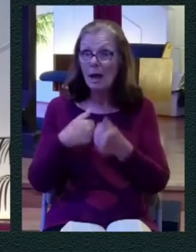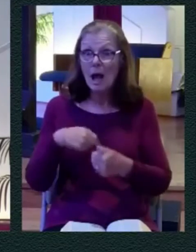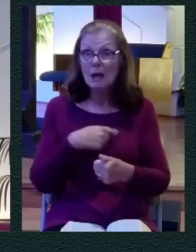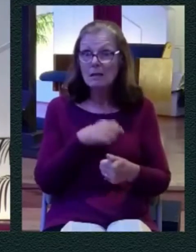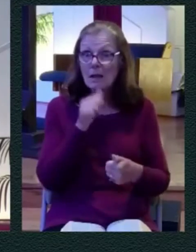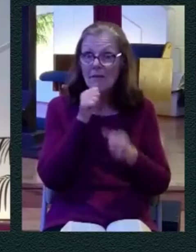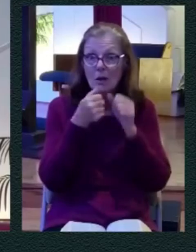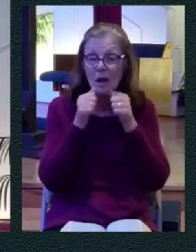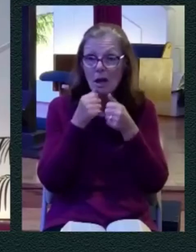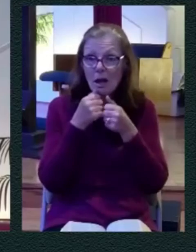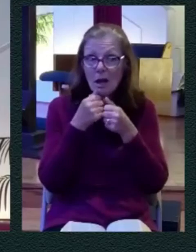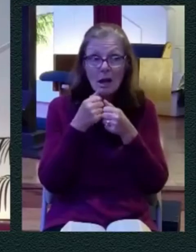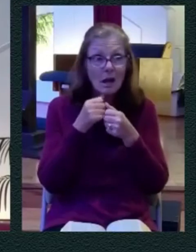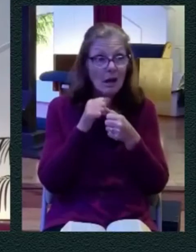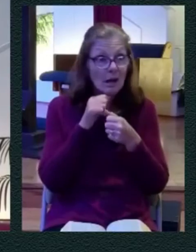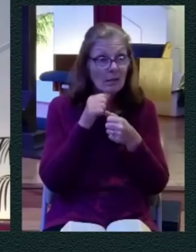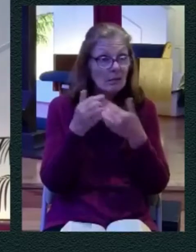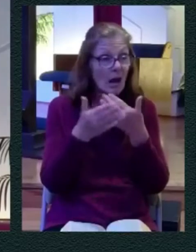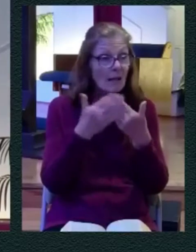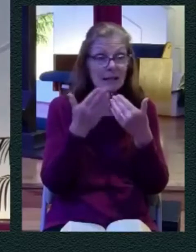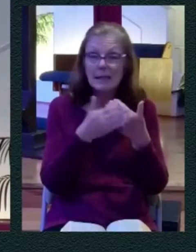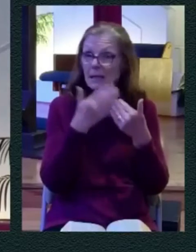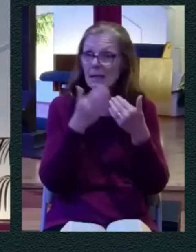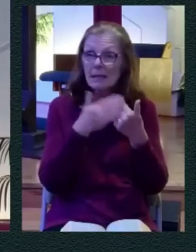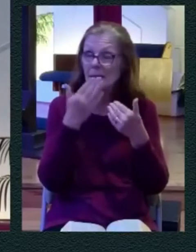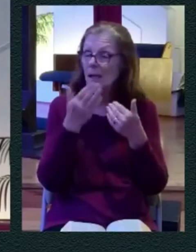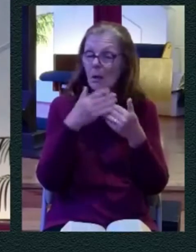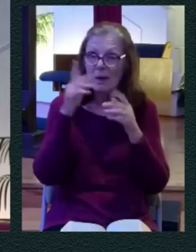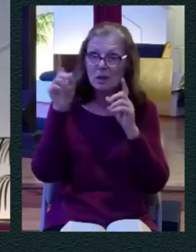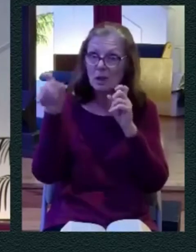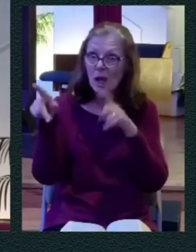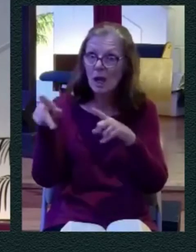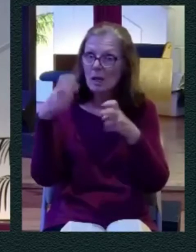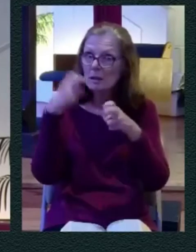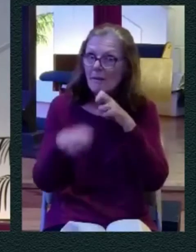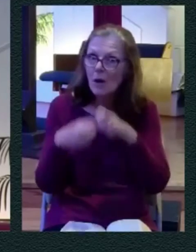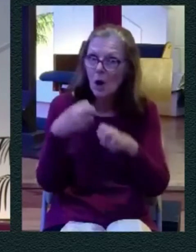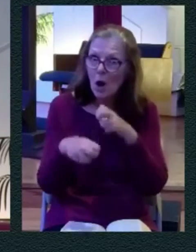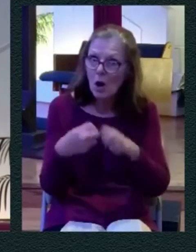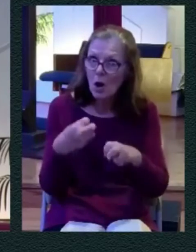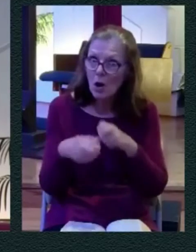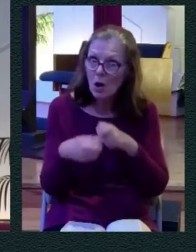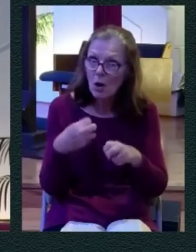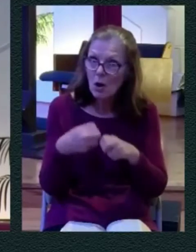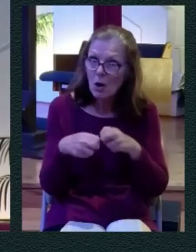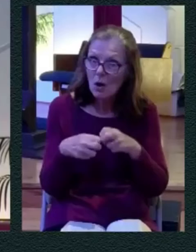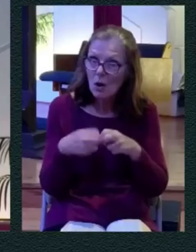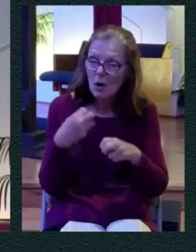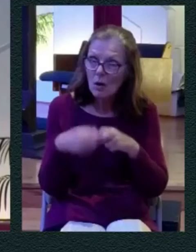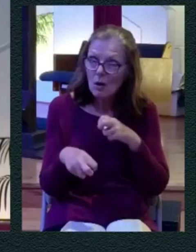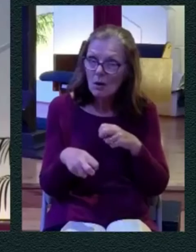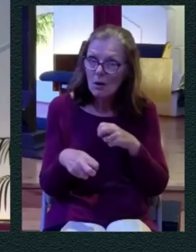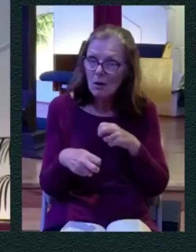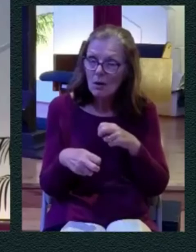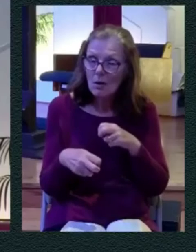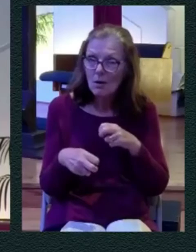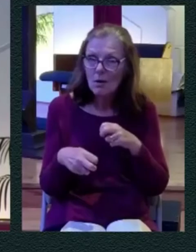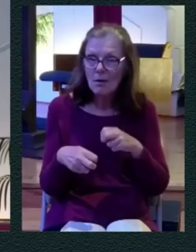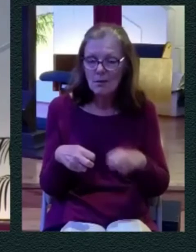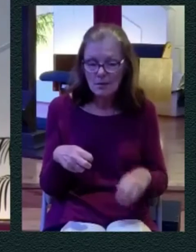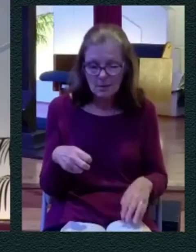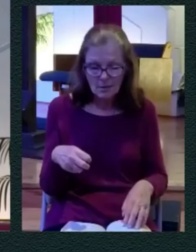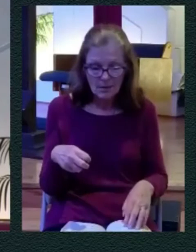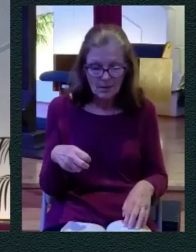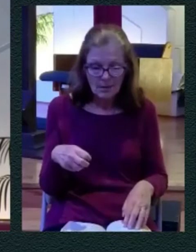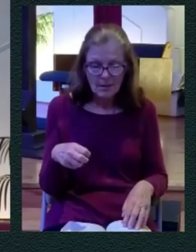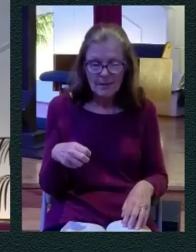It's not an easy question. It's a difficult question. The Scripture does not treat human suffering in one kind of monolithic